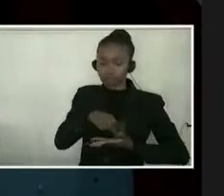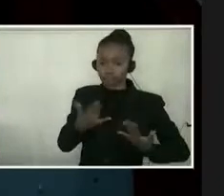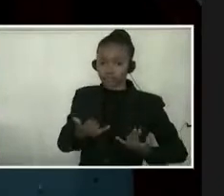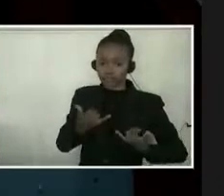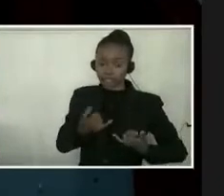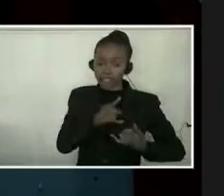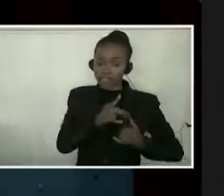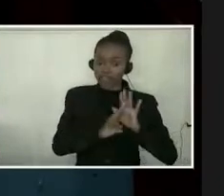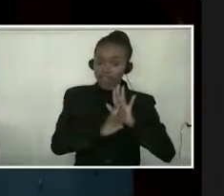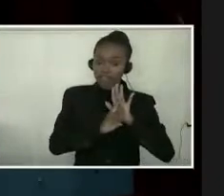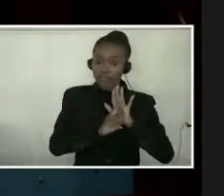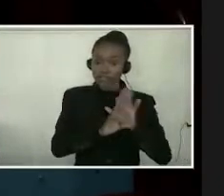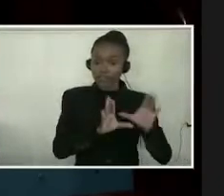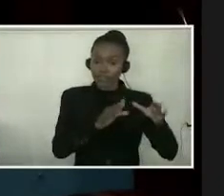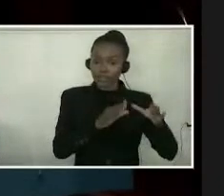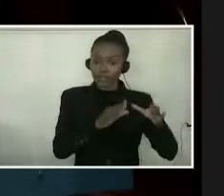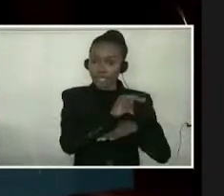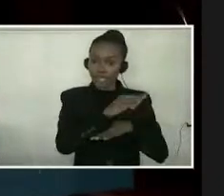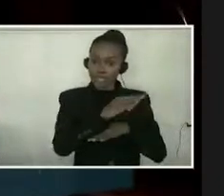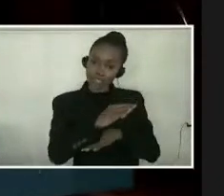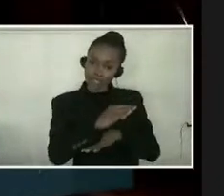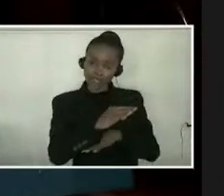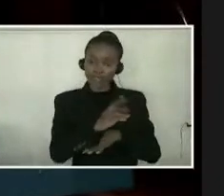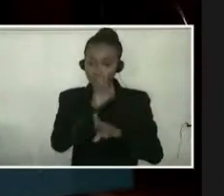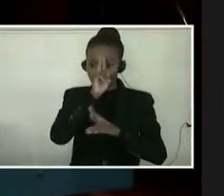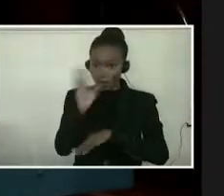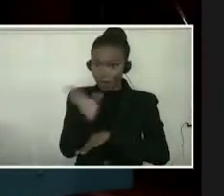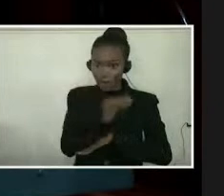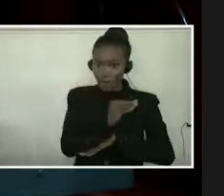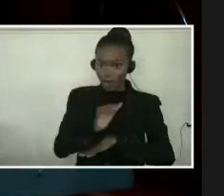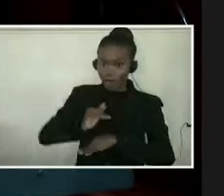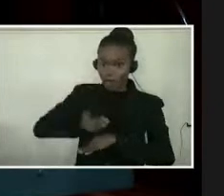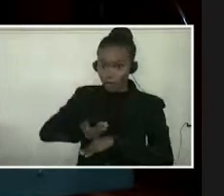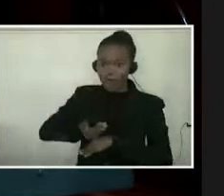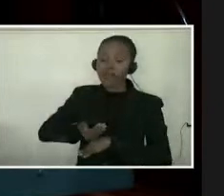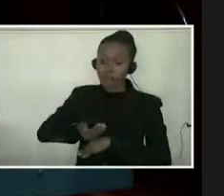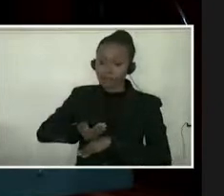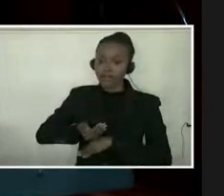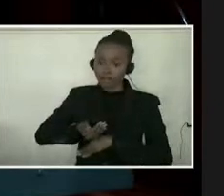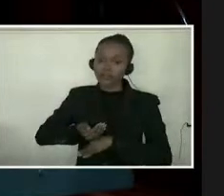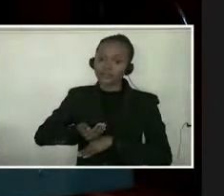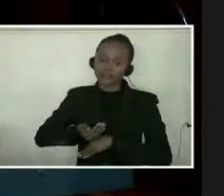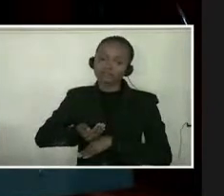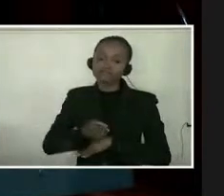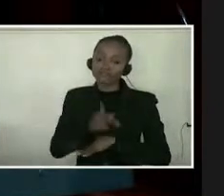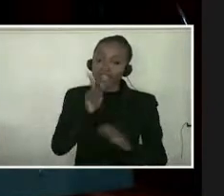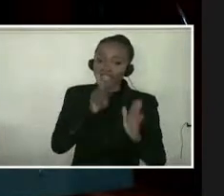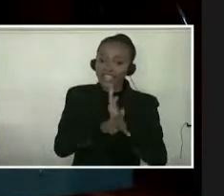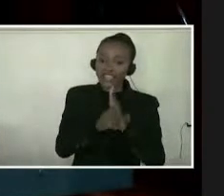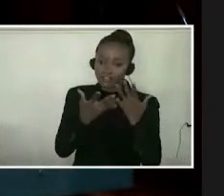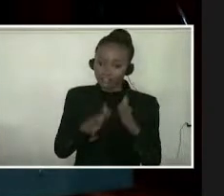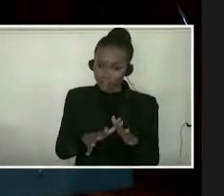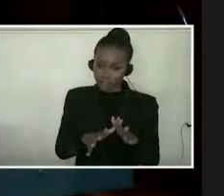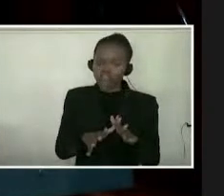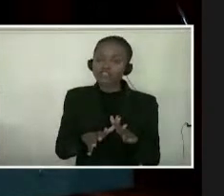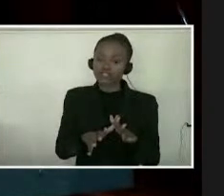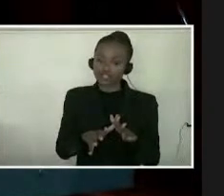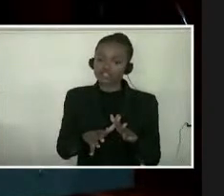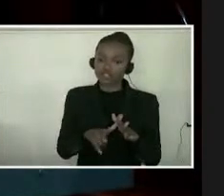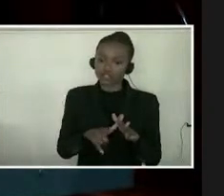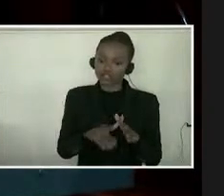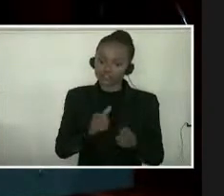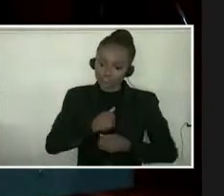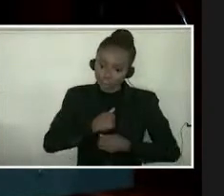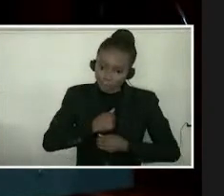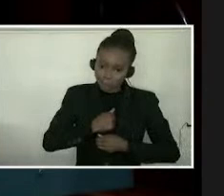congress and remember all women who have raped and killed i would also like to extend my deepest